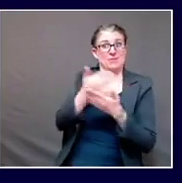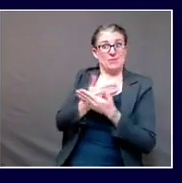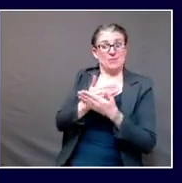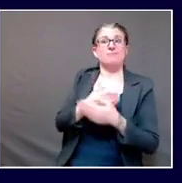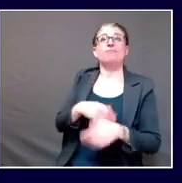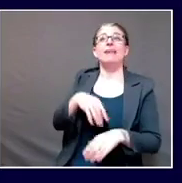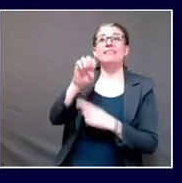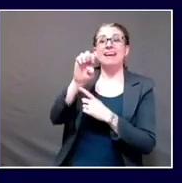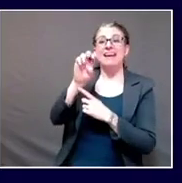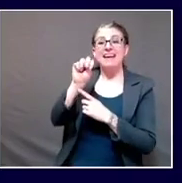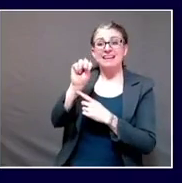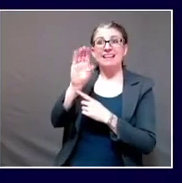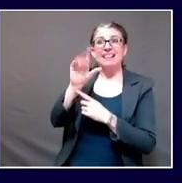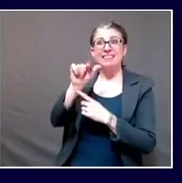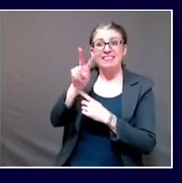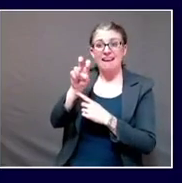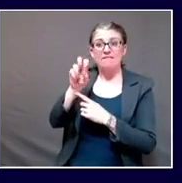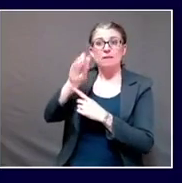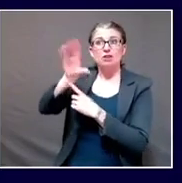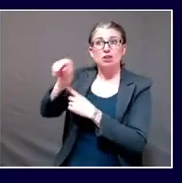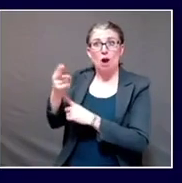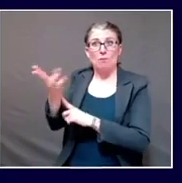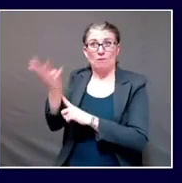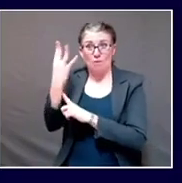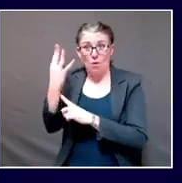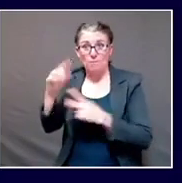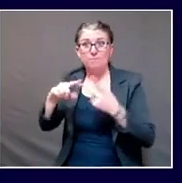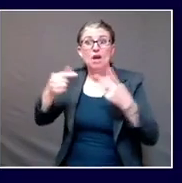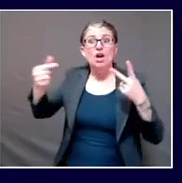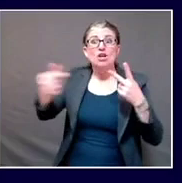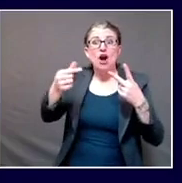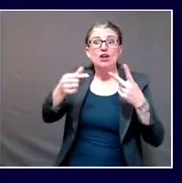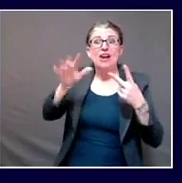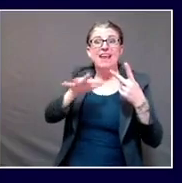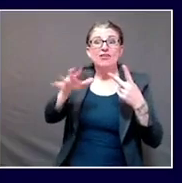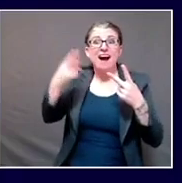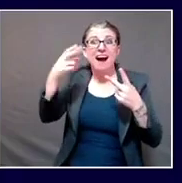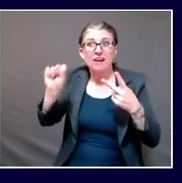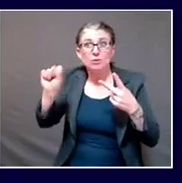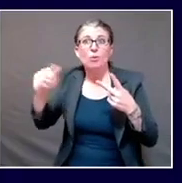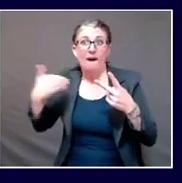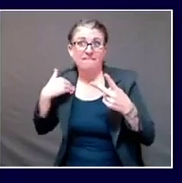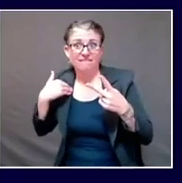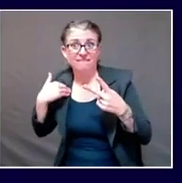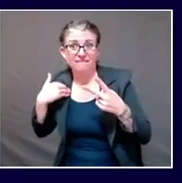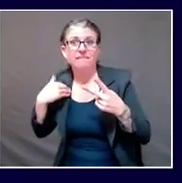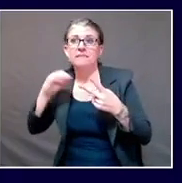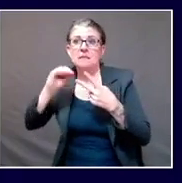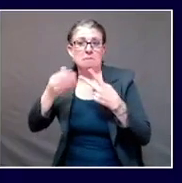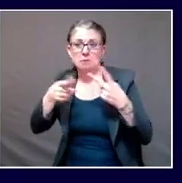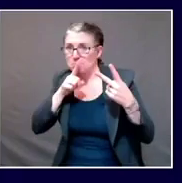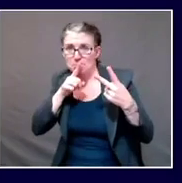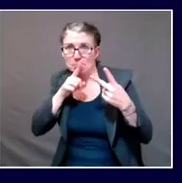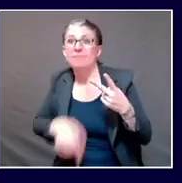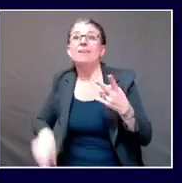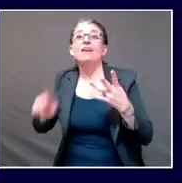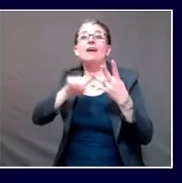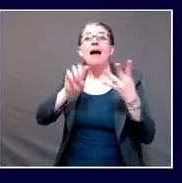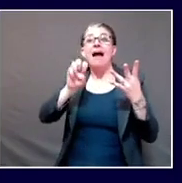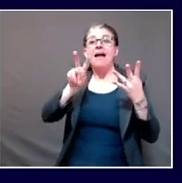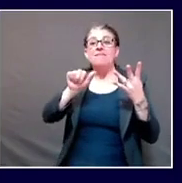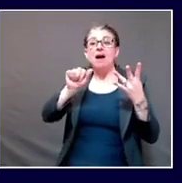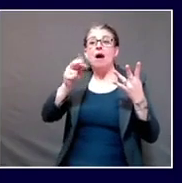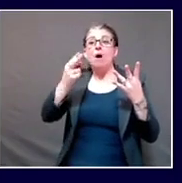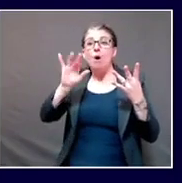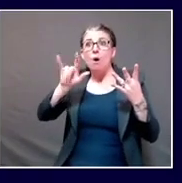At the Gardner Area High School, where we are also aware of four cases. At Zippel Elementary